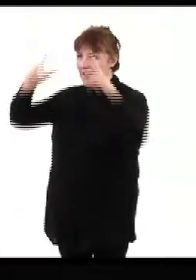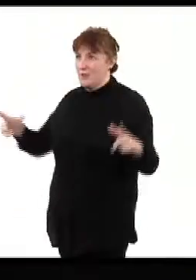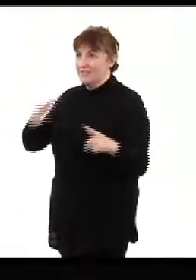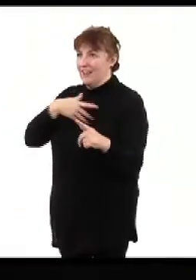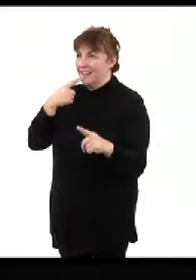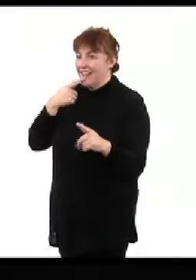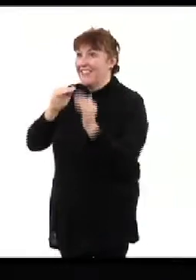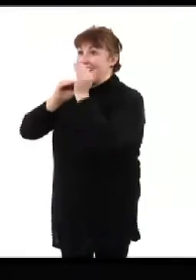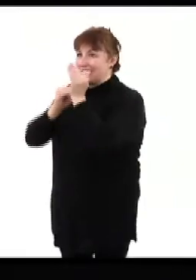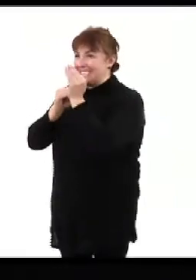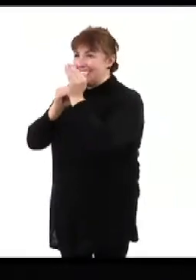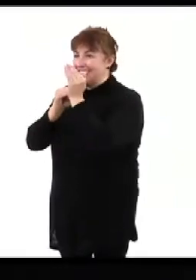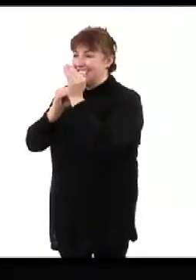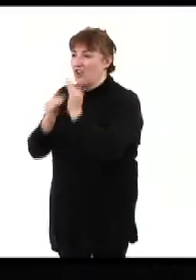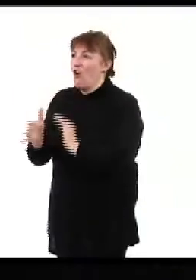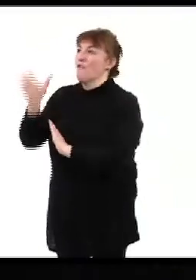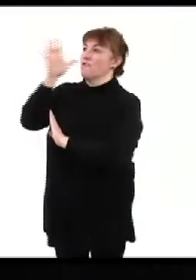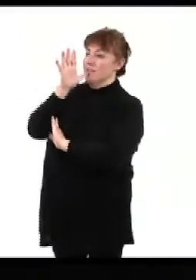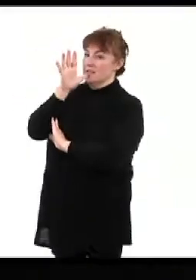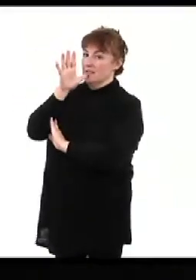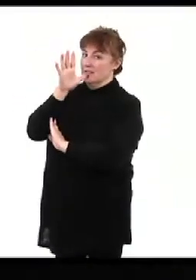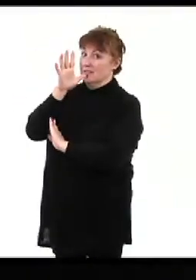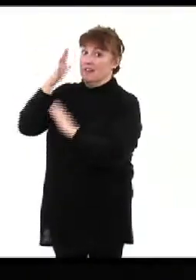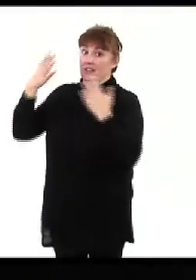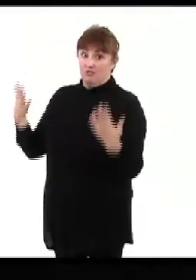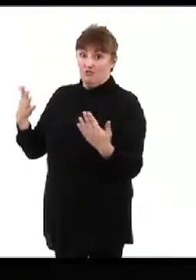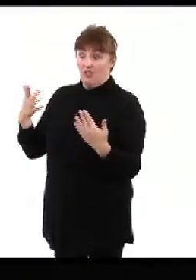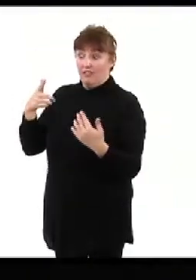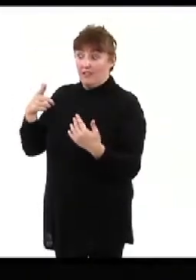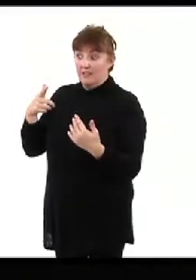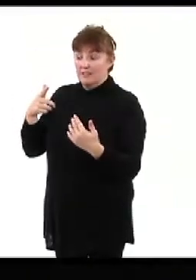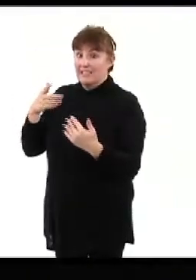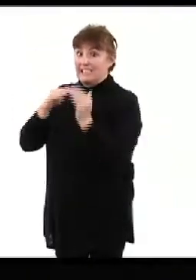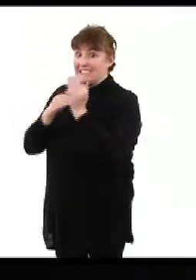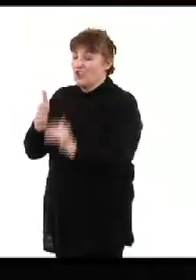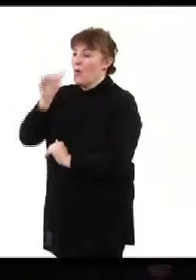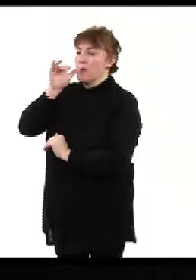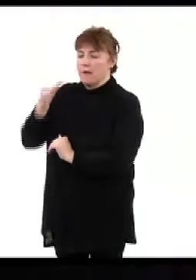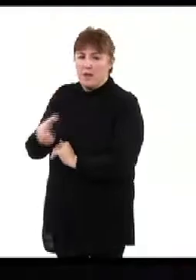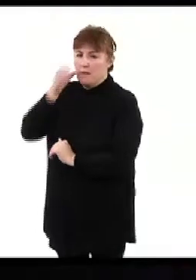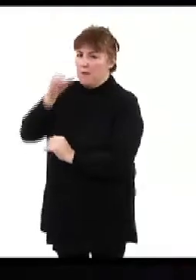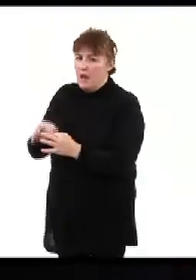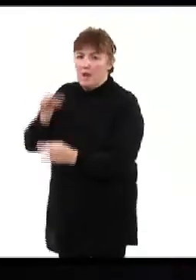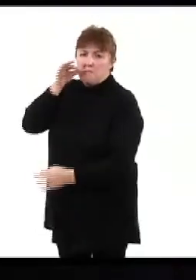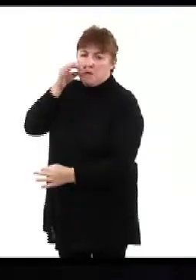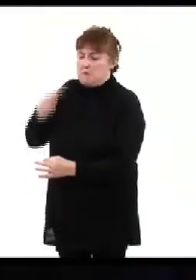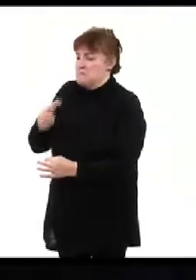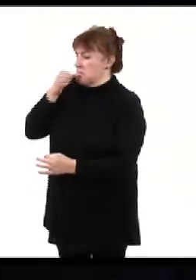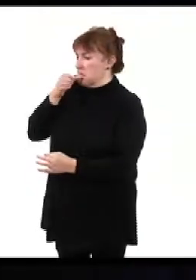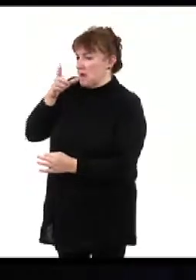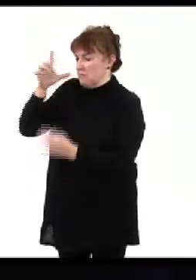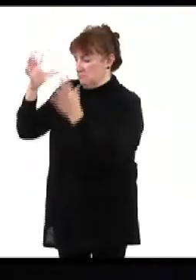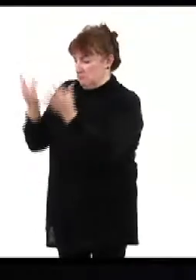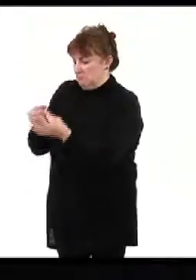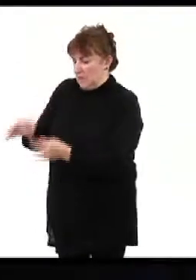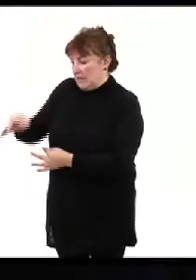consume a liquid, to drink. So this sign, drink, can be used even if you're talking about drinking out of a shot glass or out